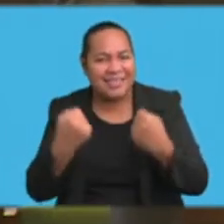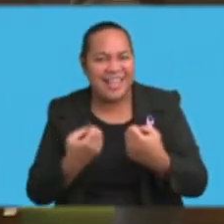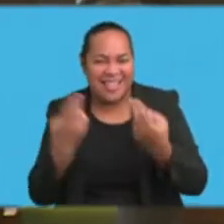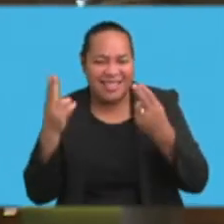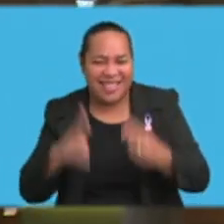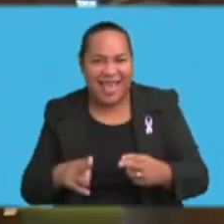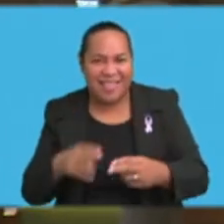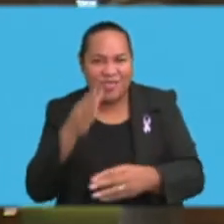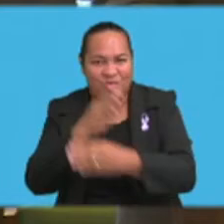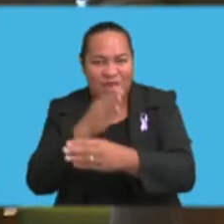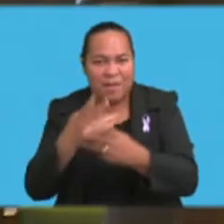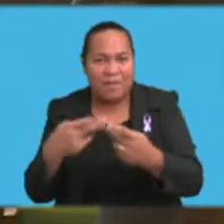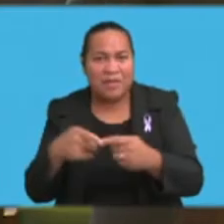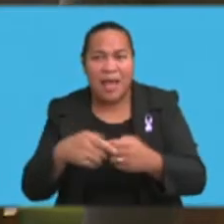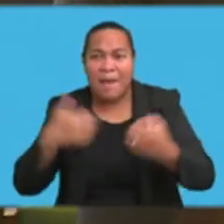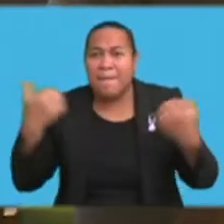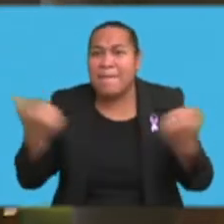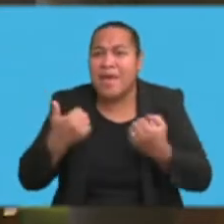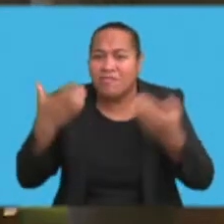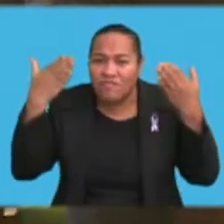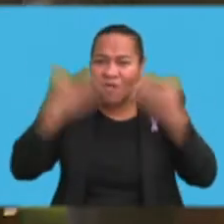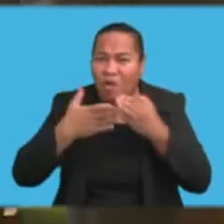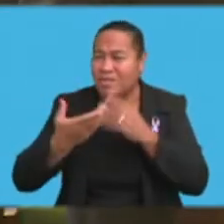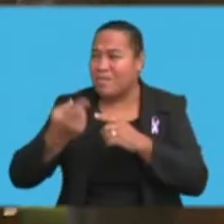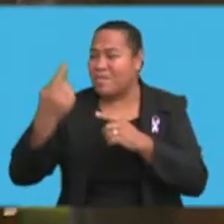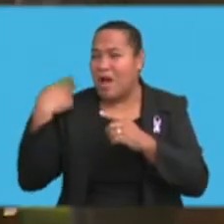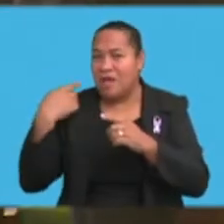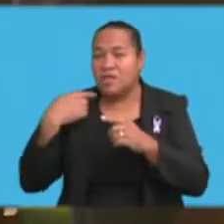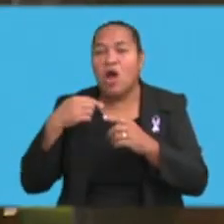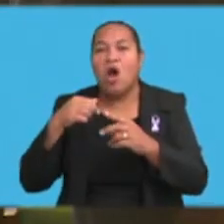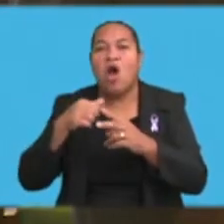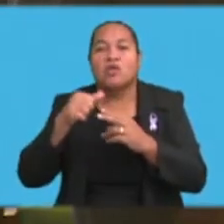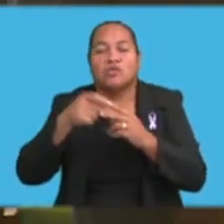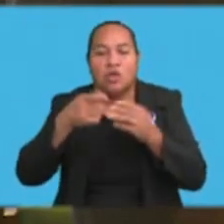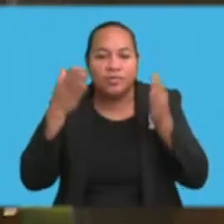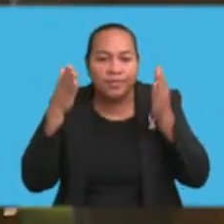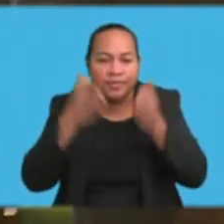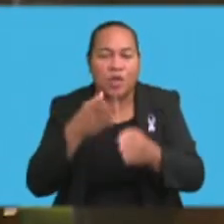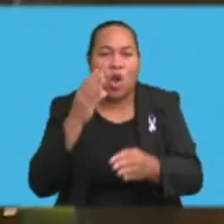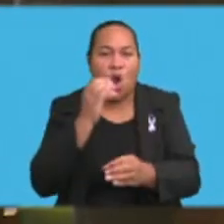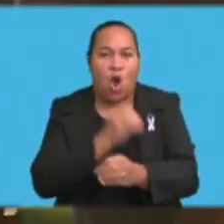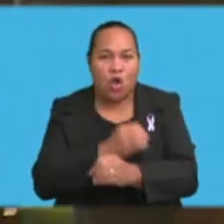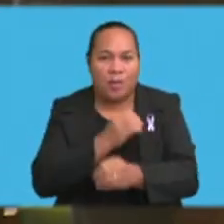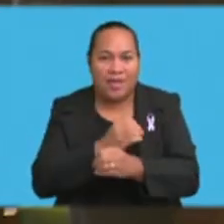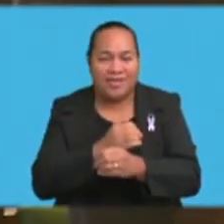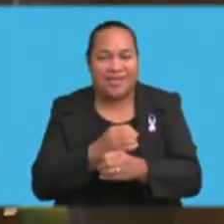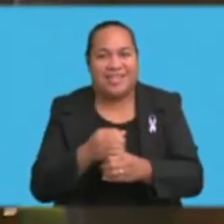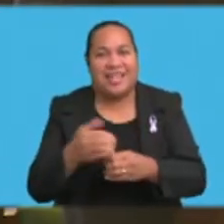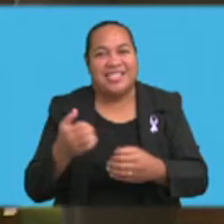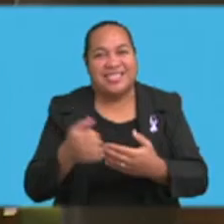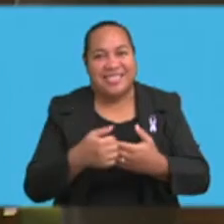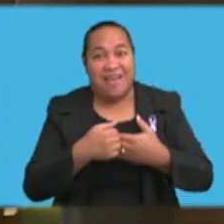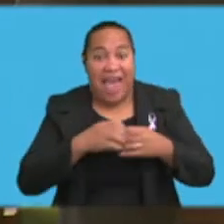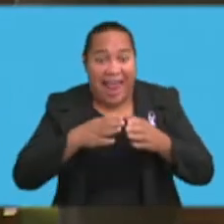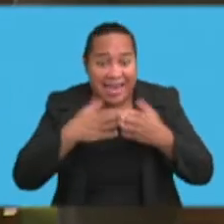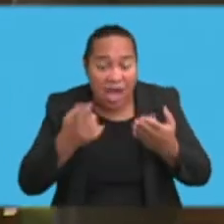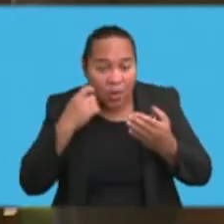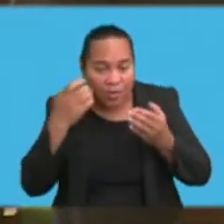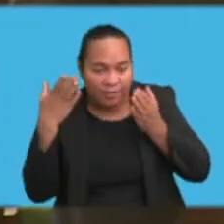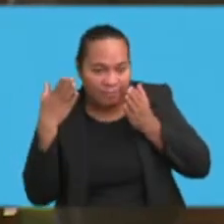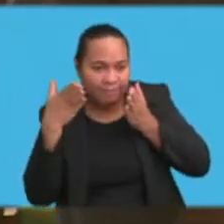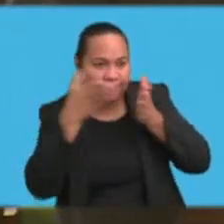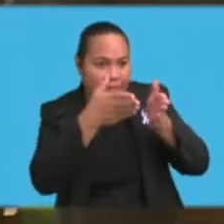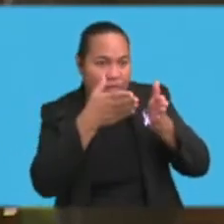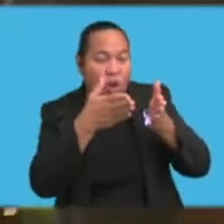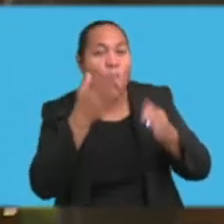lot of the focus in the past within my ministry and the OHS has been on the occupational safety. Now we're beginning to turn more to the issue of